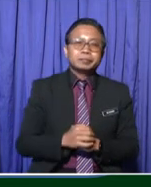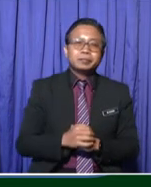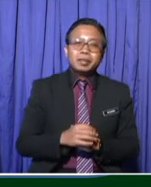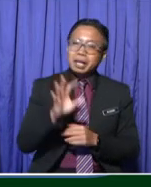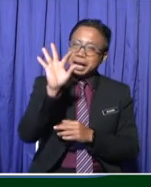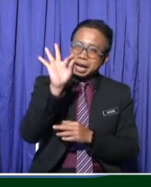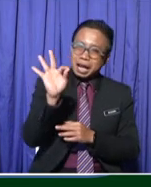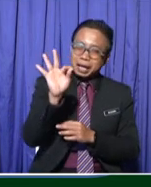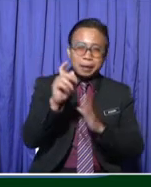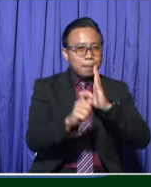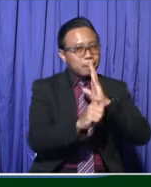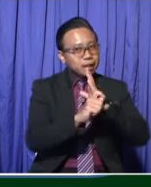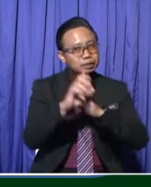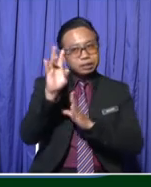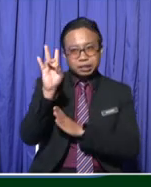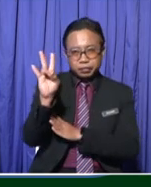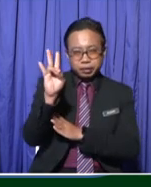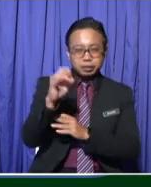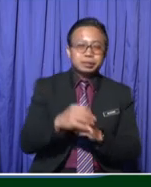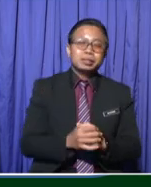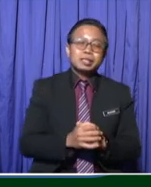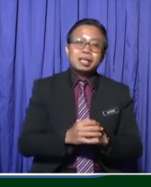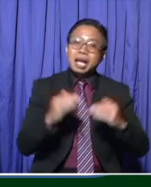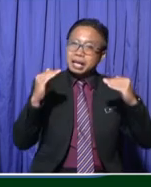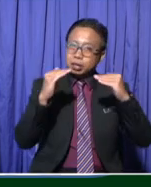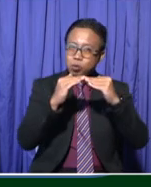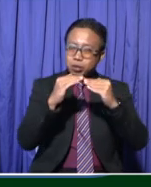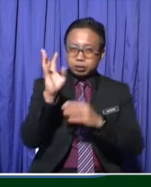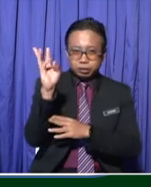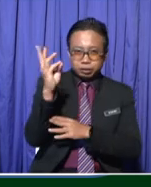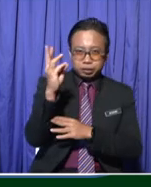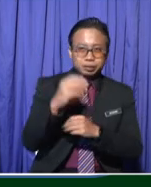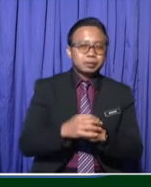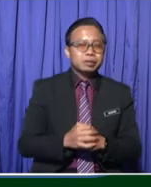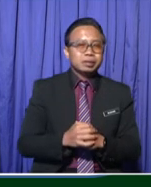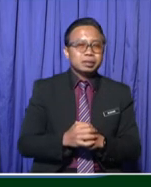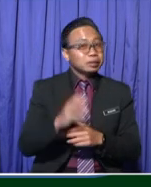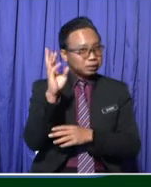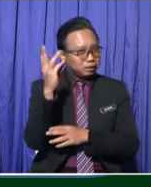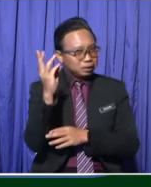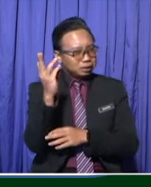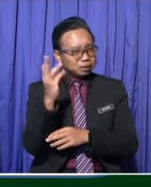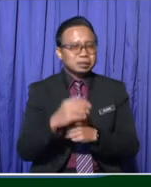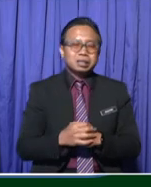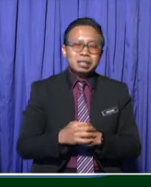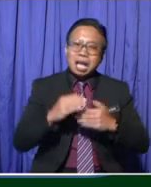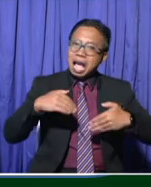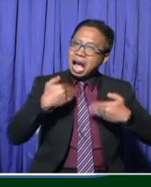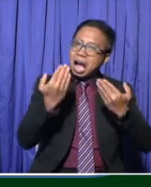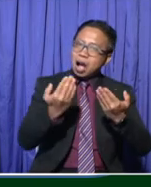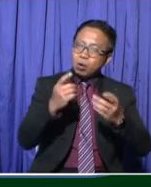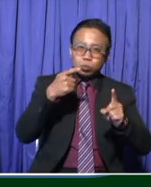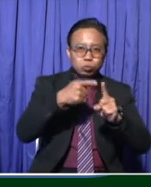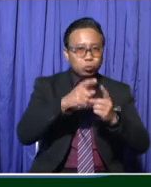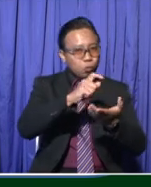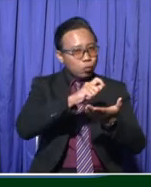9 plus 7 equals 16. 16? How to write 16